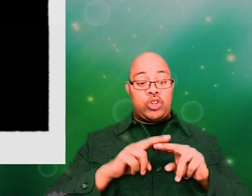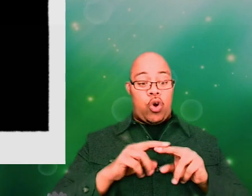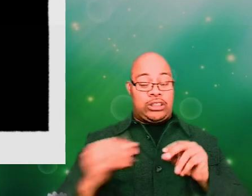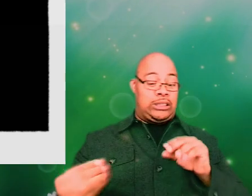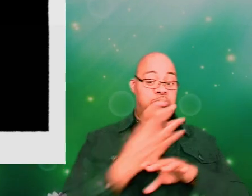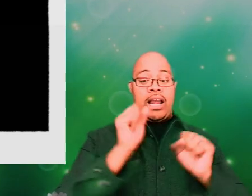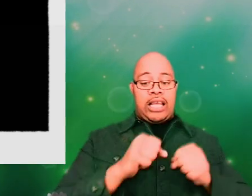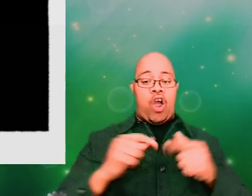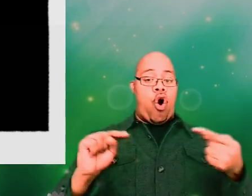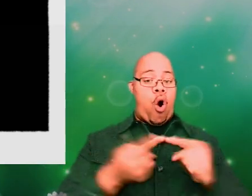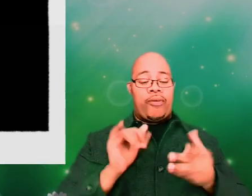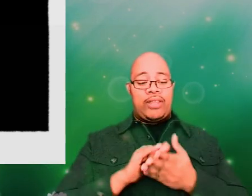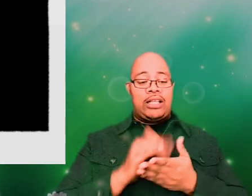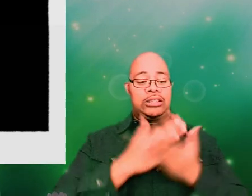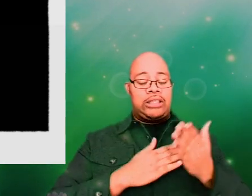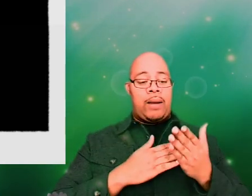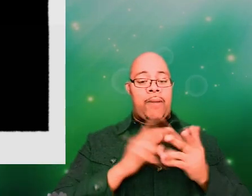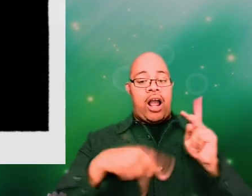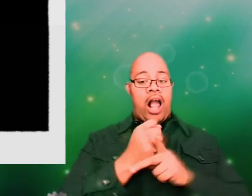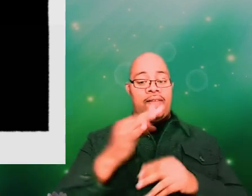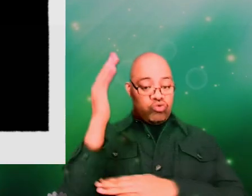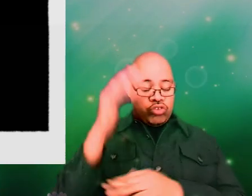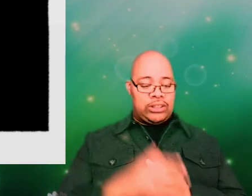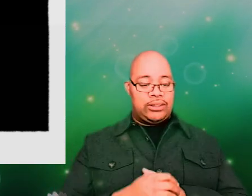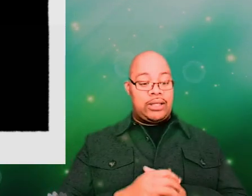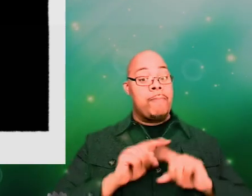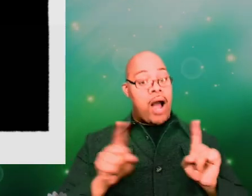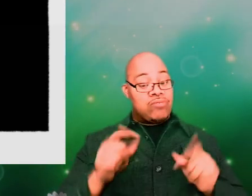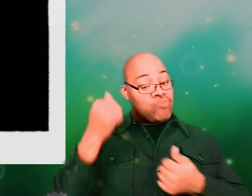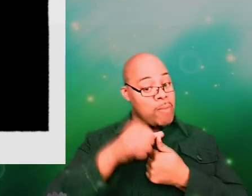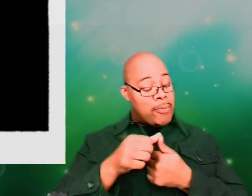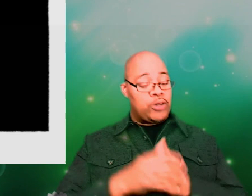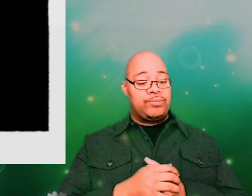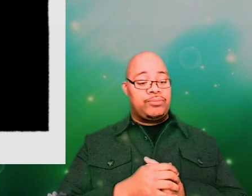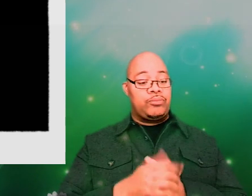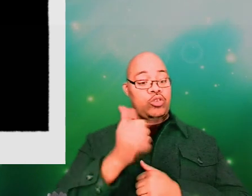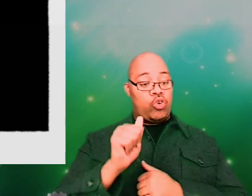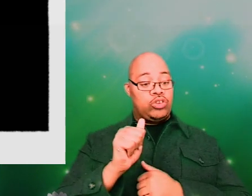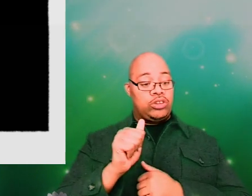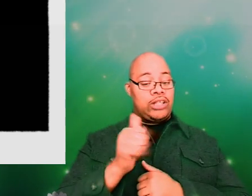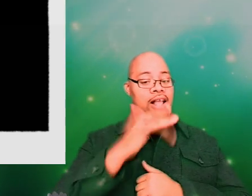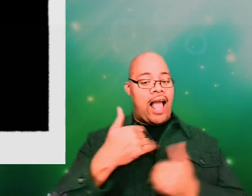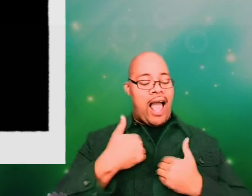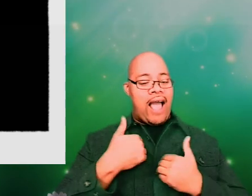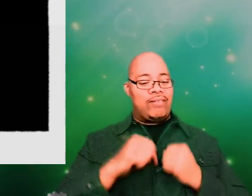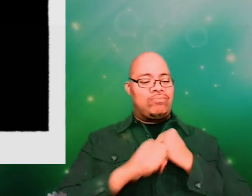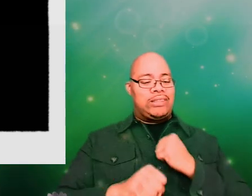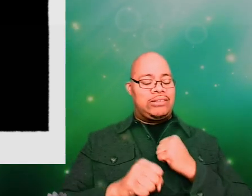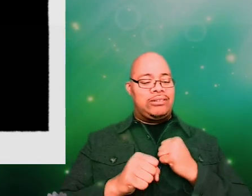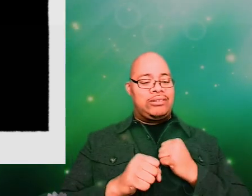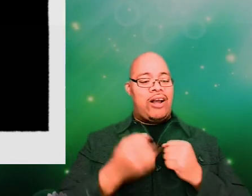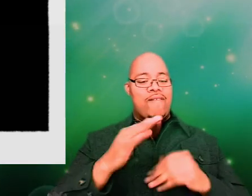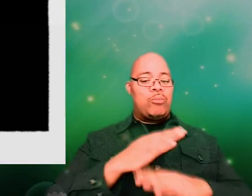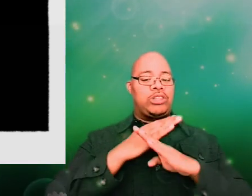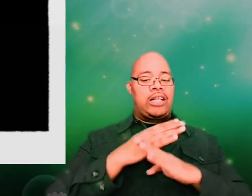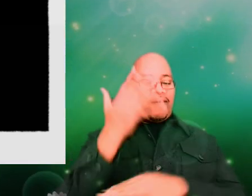can be harmful to some species of trees. However, remember, Georgia is fortunate to have an extensive span of protected